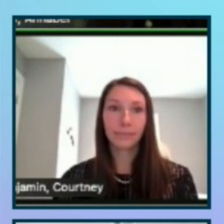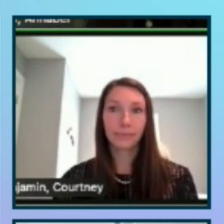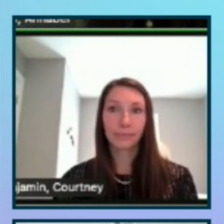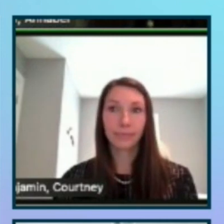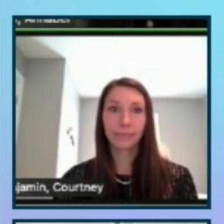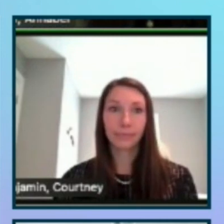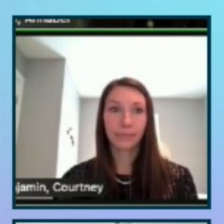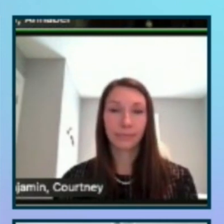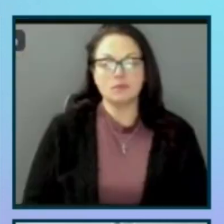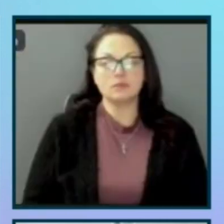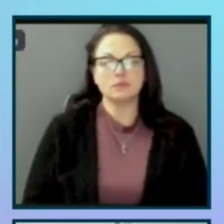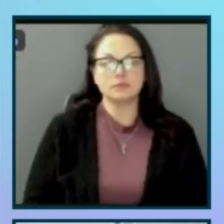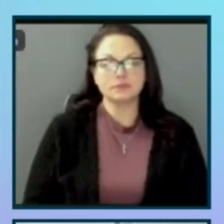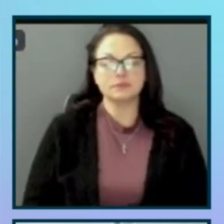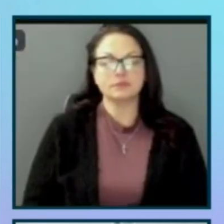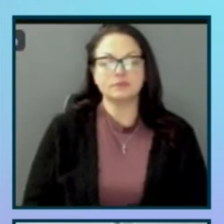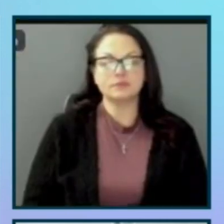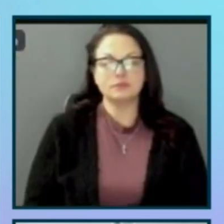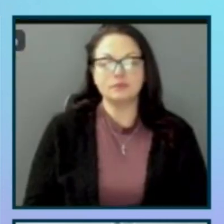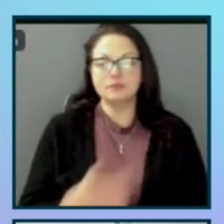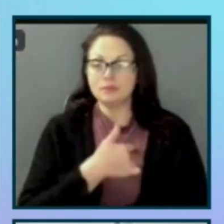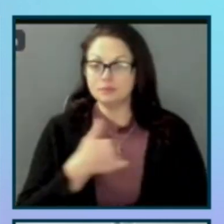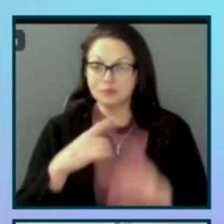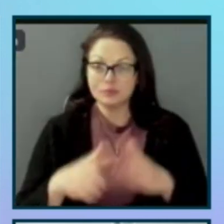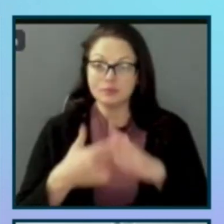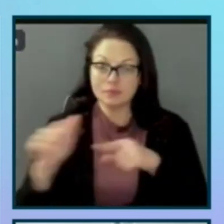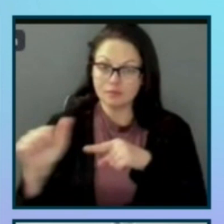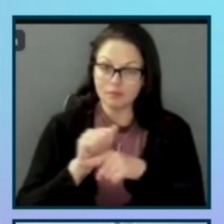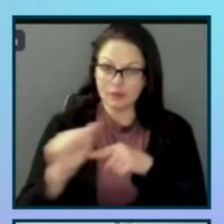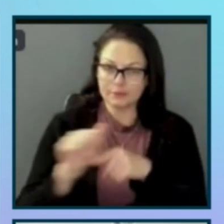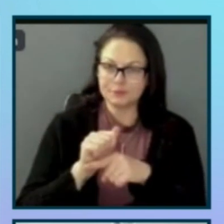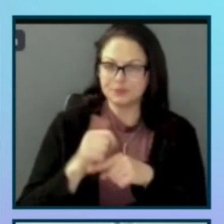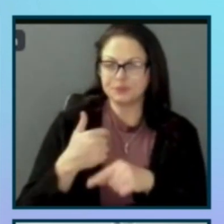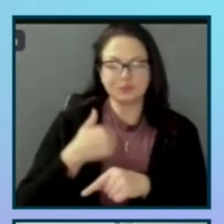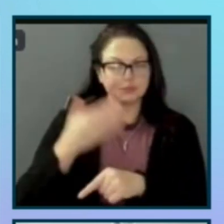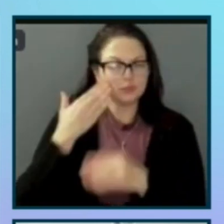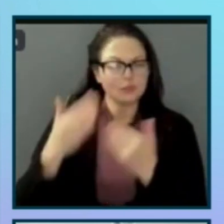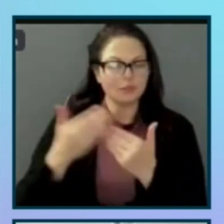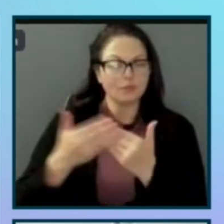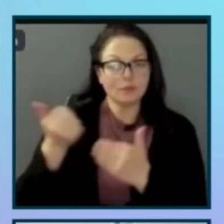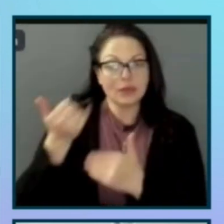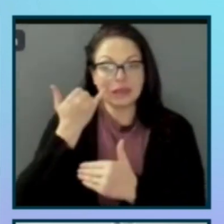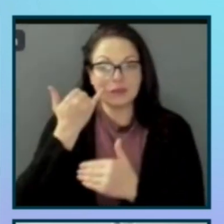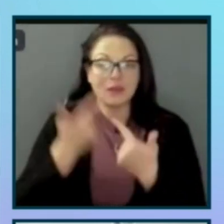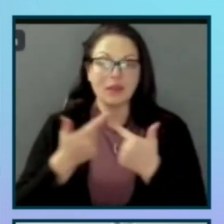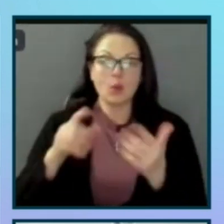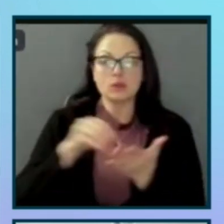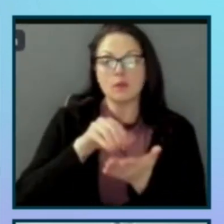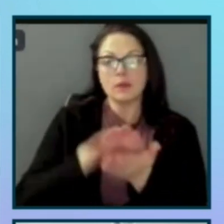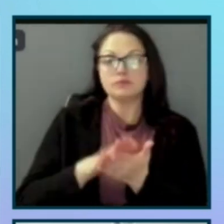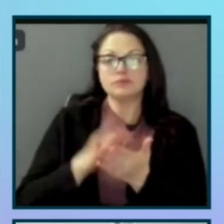And then as we started practicing, we found it was easier for the wizard and moderator if the language was actually documented visually on